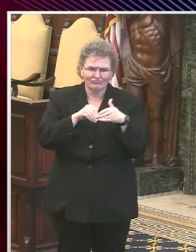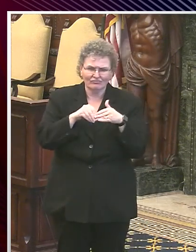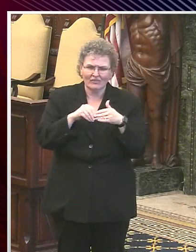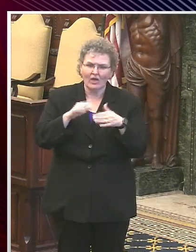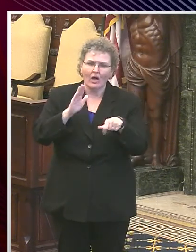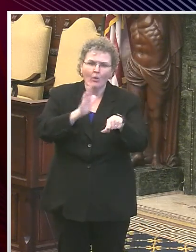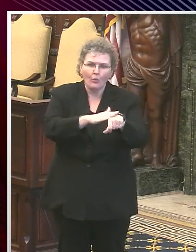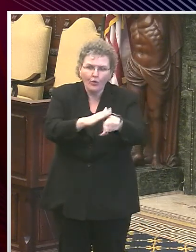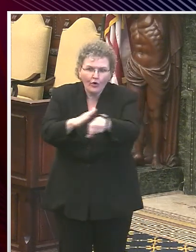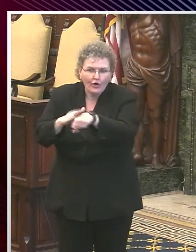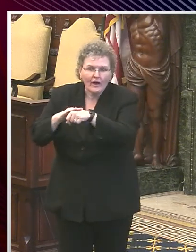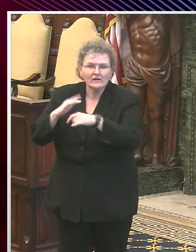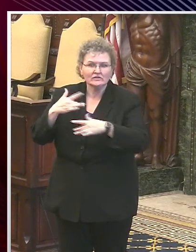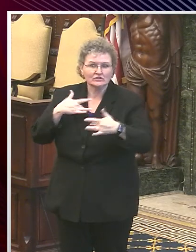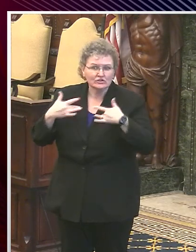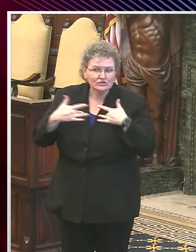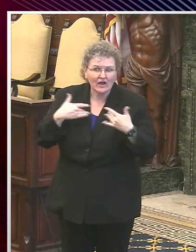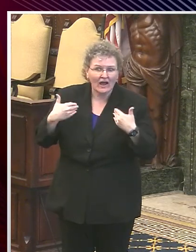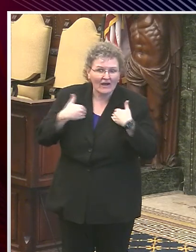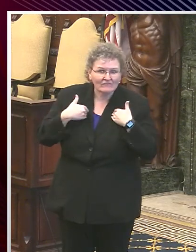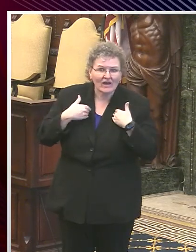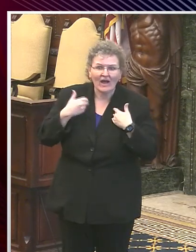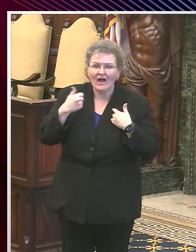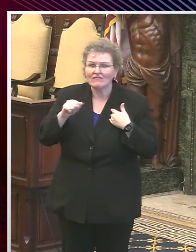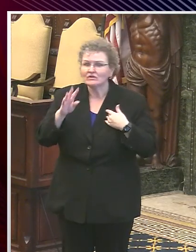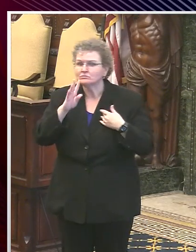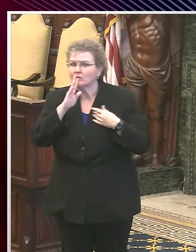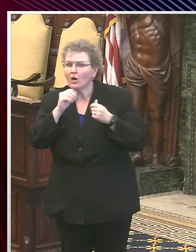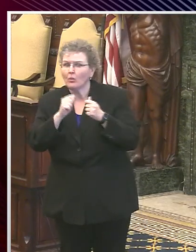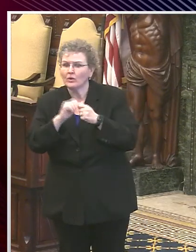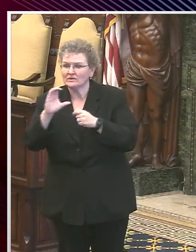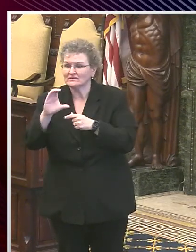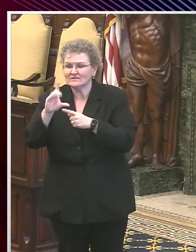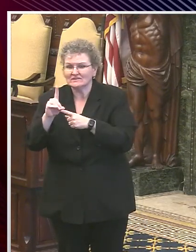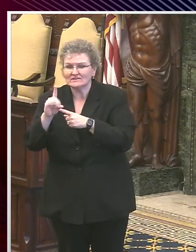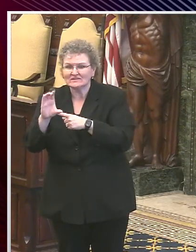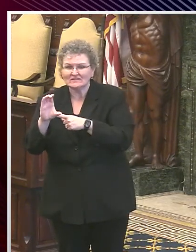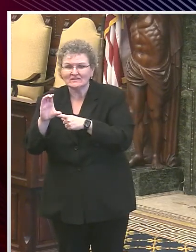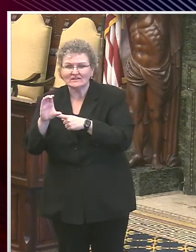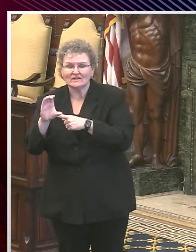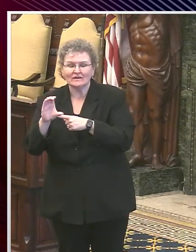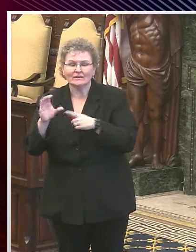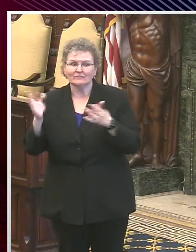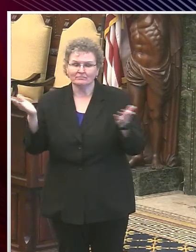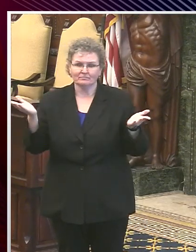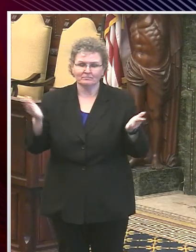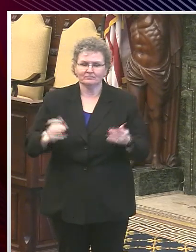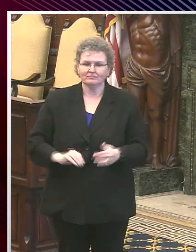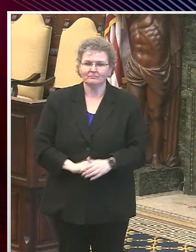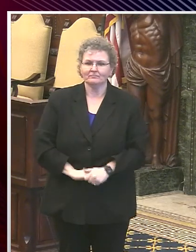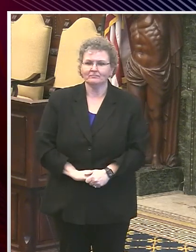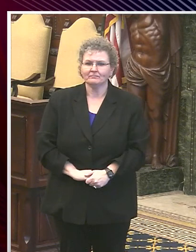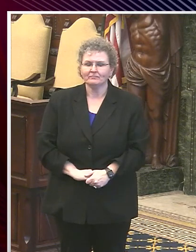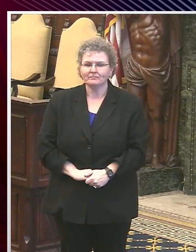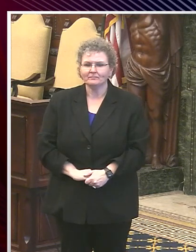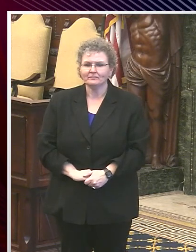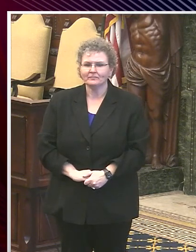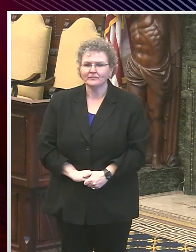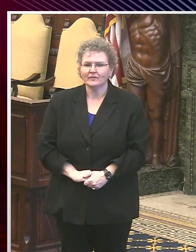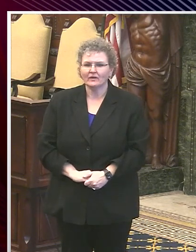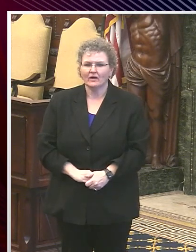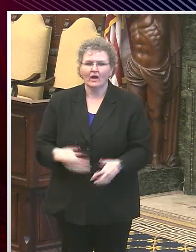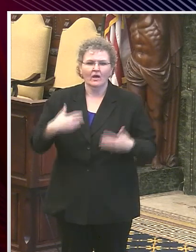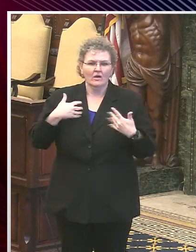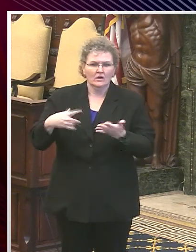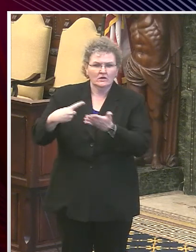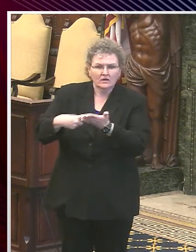pause at all? And have you had any conversations with representatives from the CDC? Well, our staff talk to the people at CDC all the time.